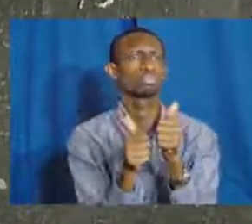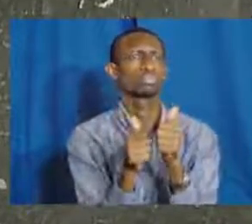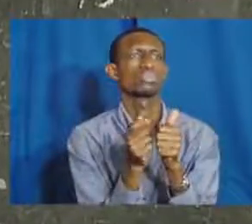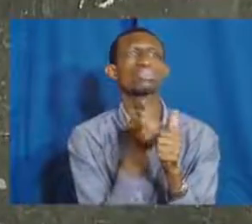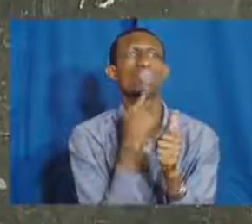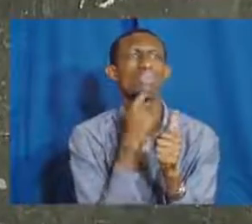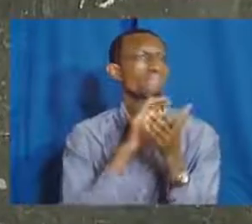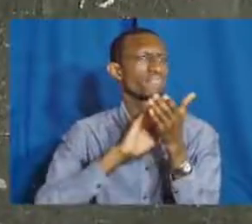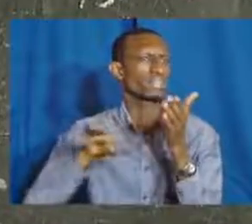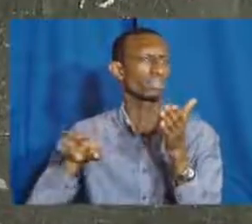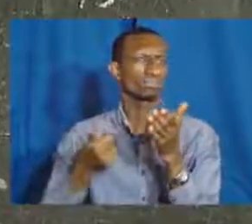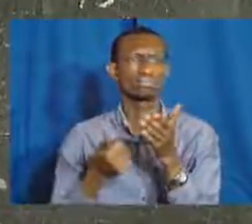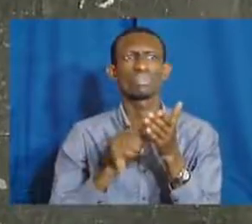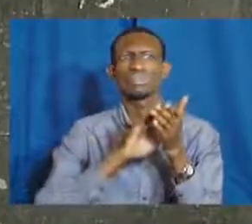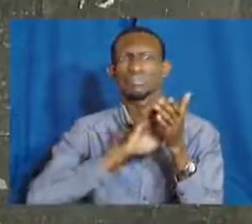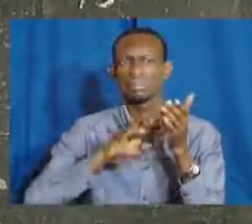to move like this.